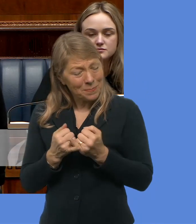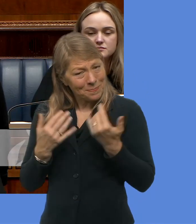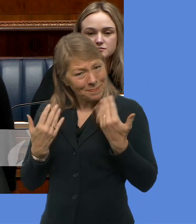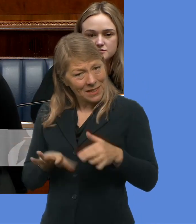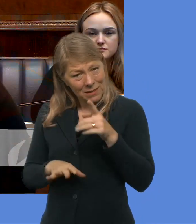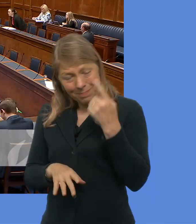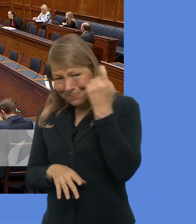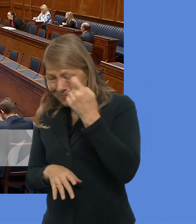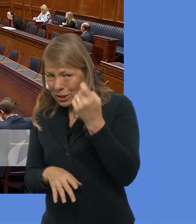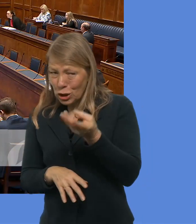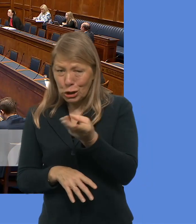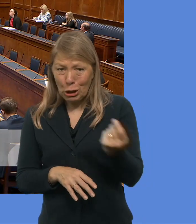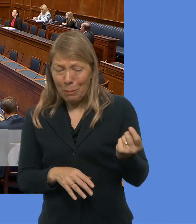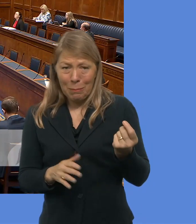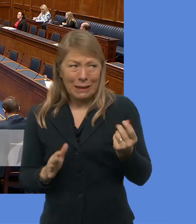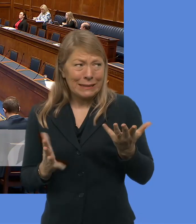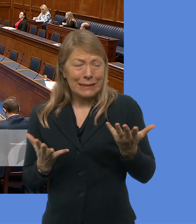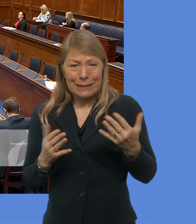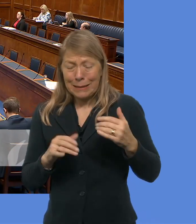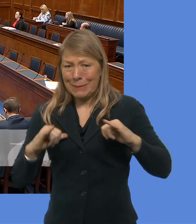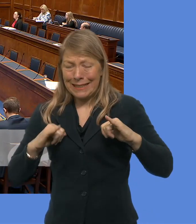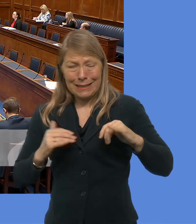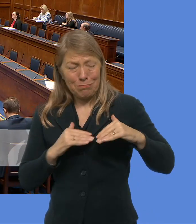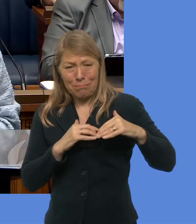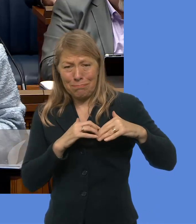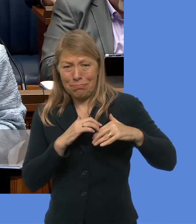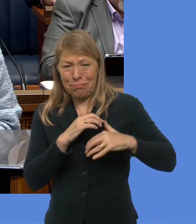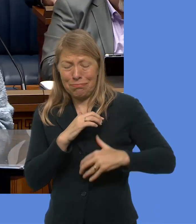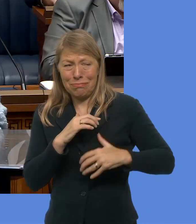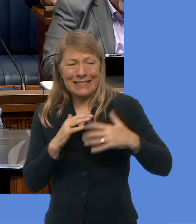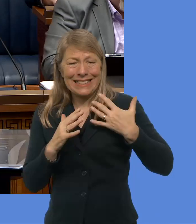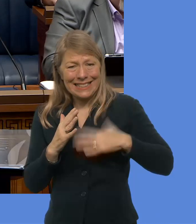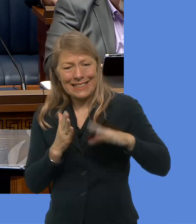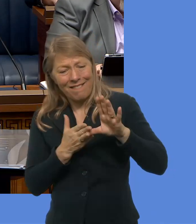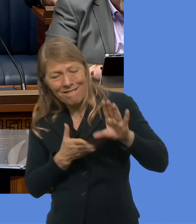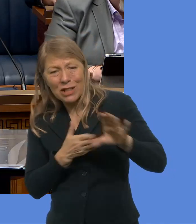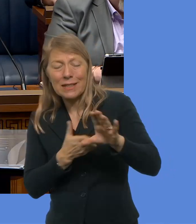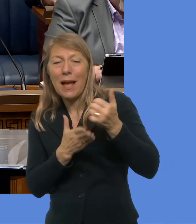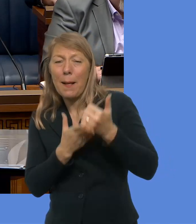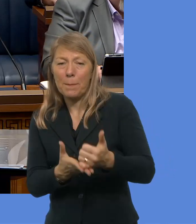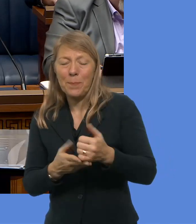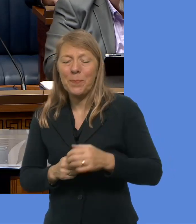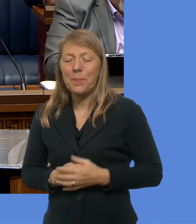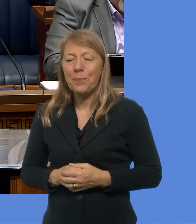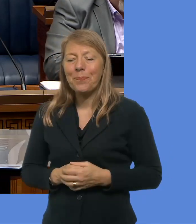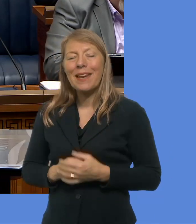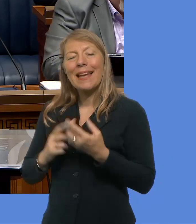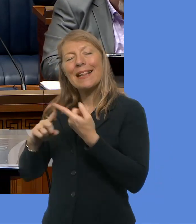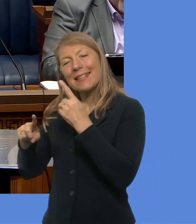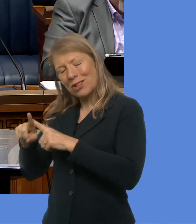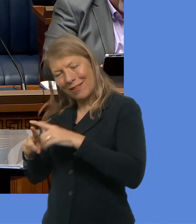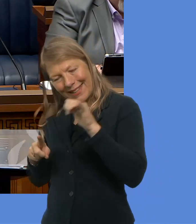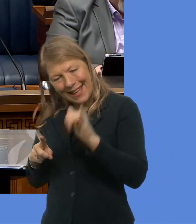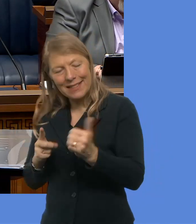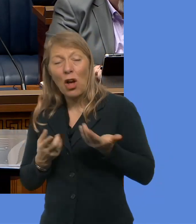of circumstances? Thank you. Minister. So the Executive provides extensive relief within the rating